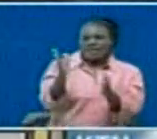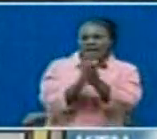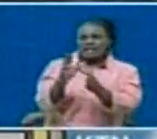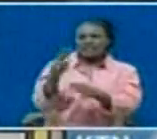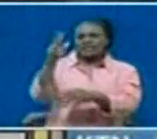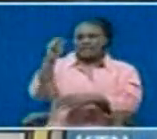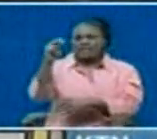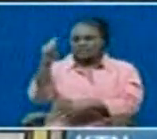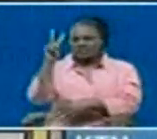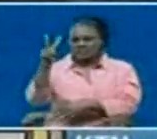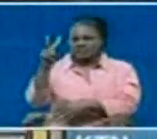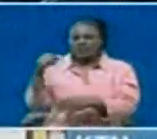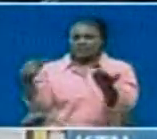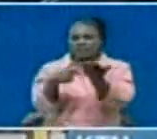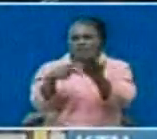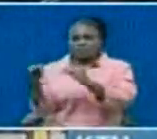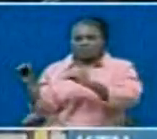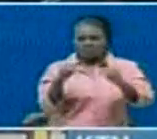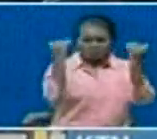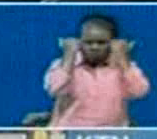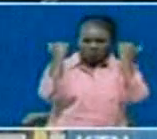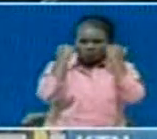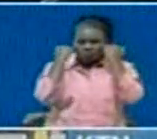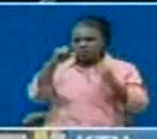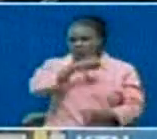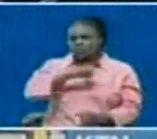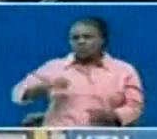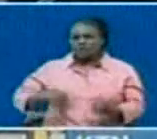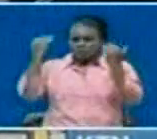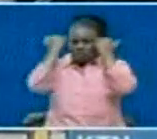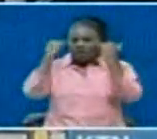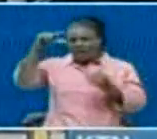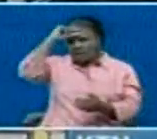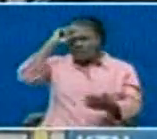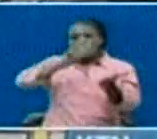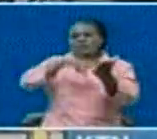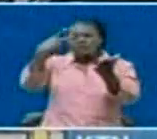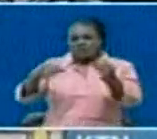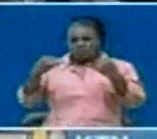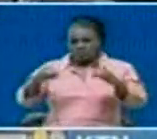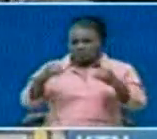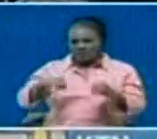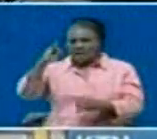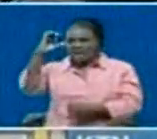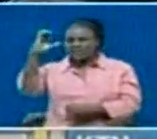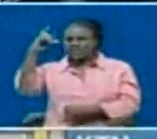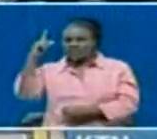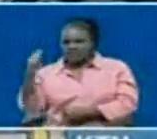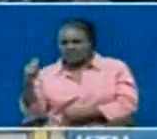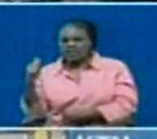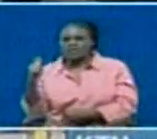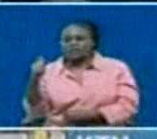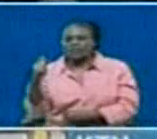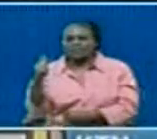Group said the digital migration case has reached the Supreme Court after the government failed to fully implement the ICT policy and task force report